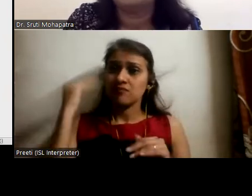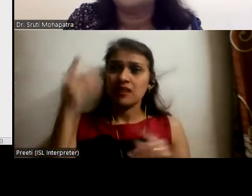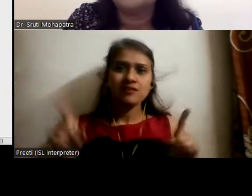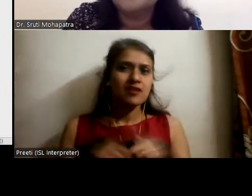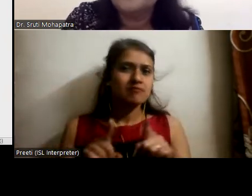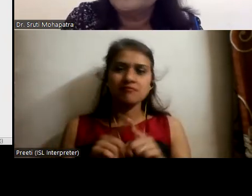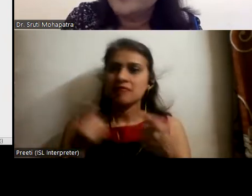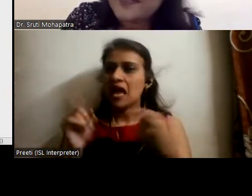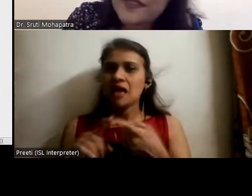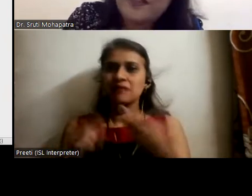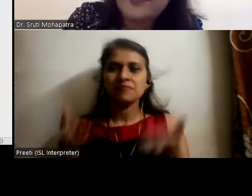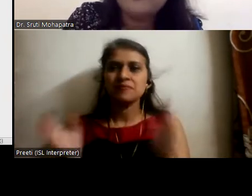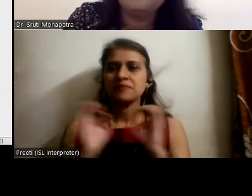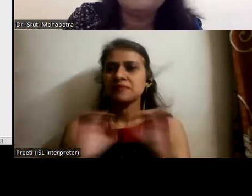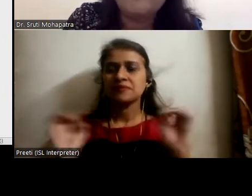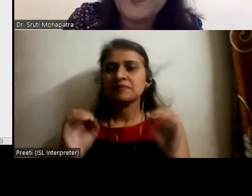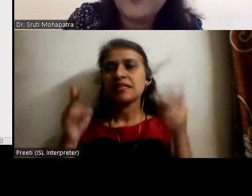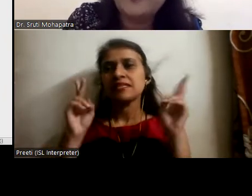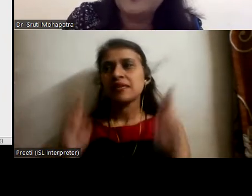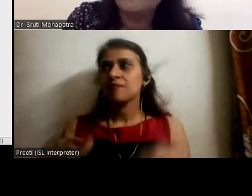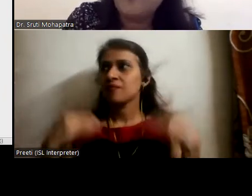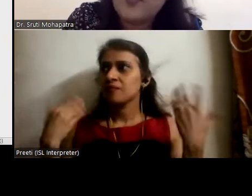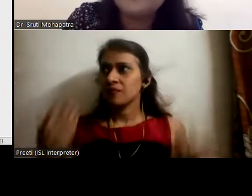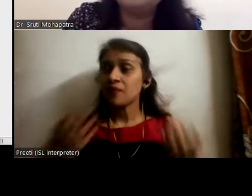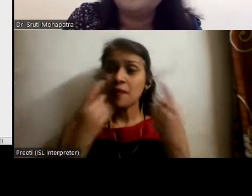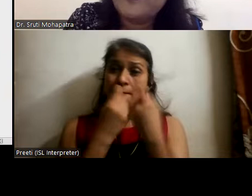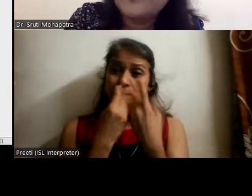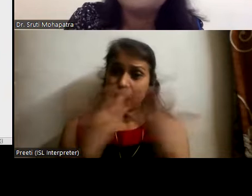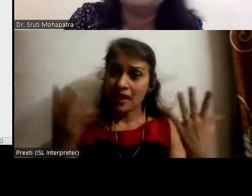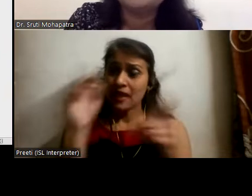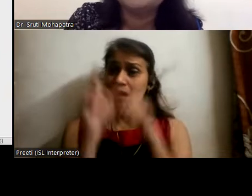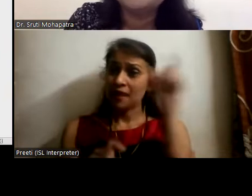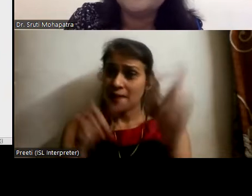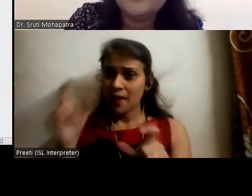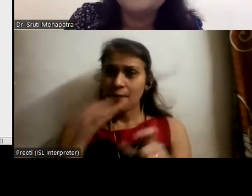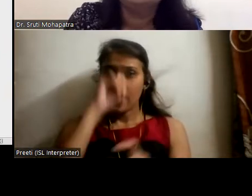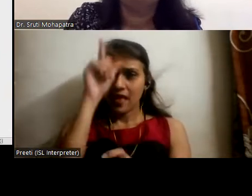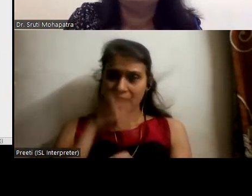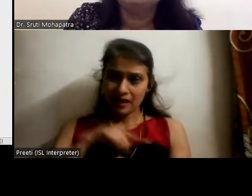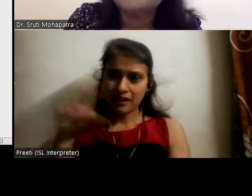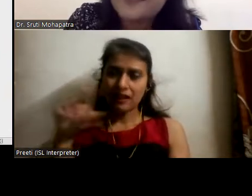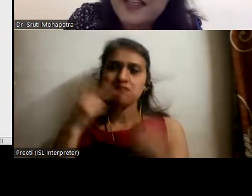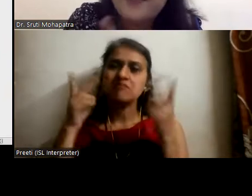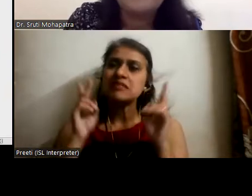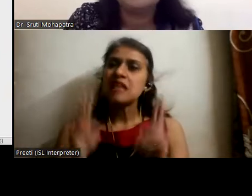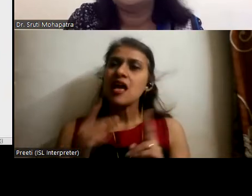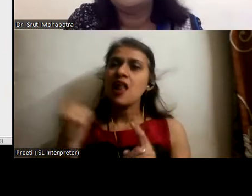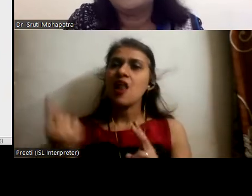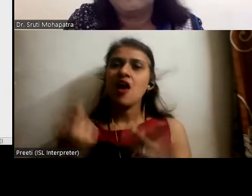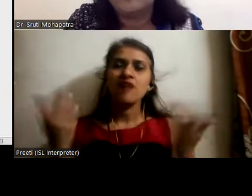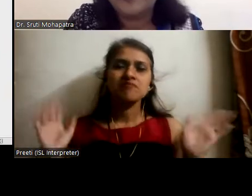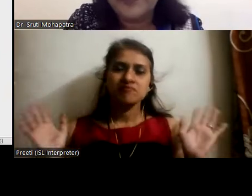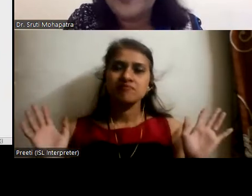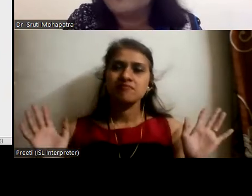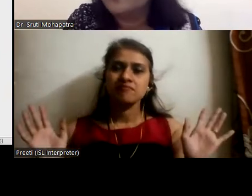yet happened. That is the reason you will find that most people with disabilities in India, they remain single and they